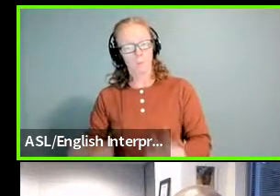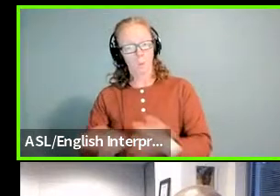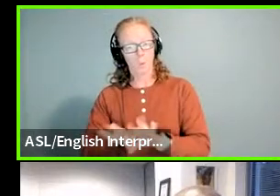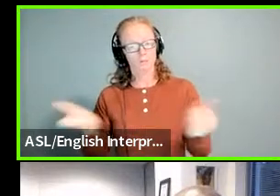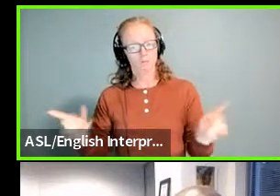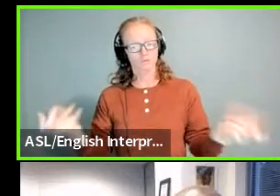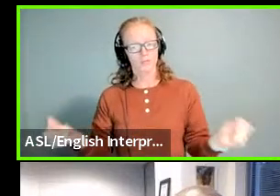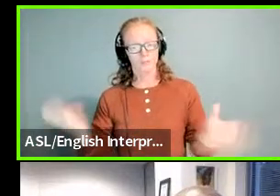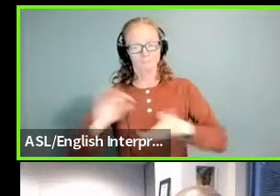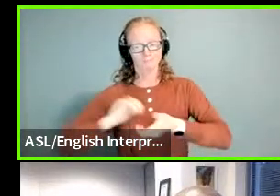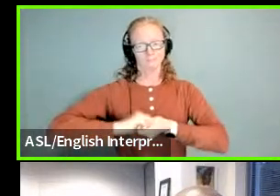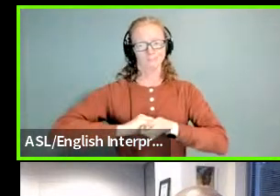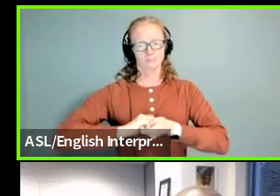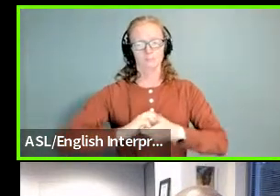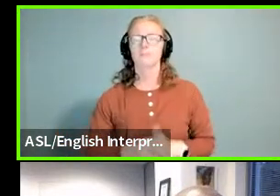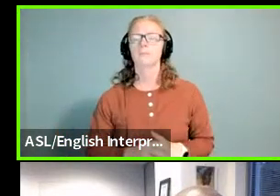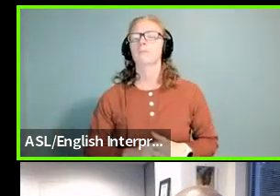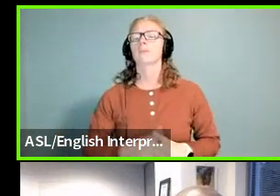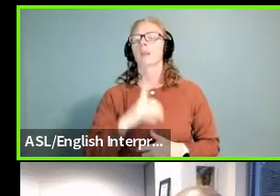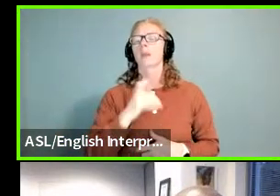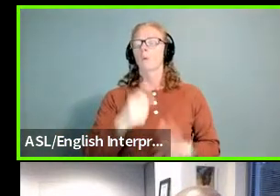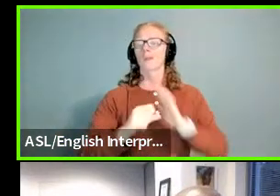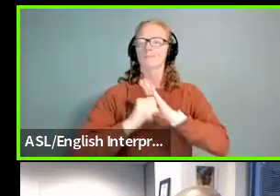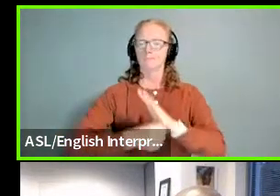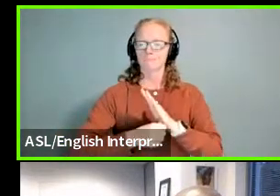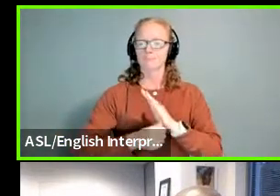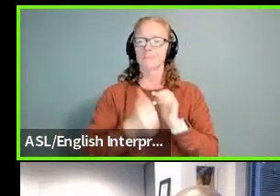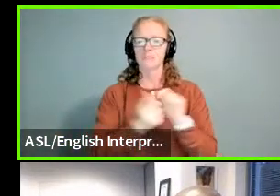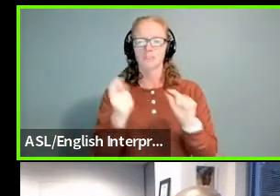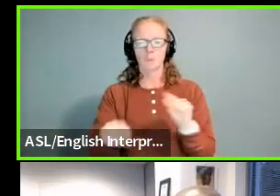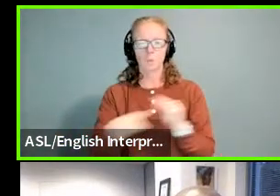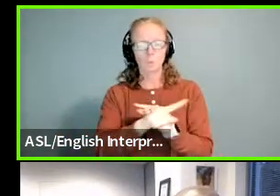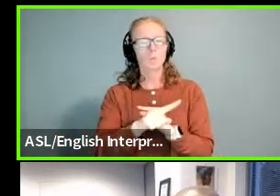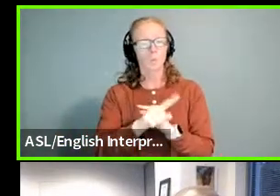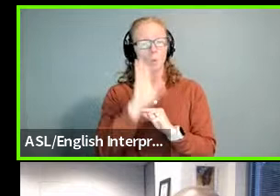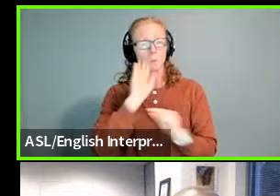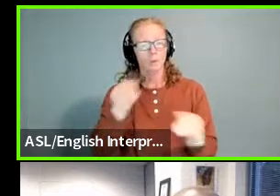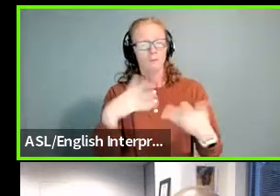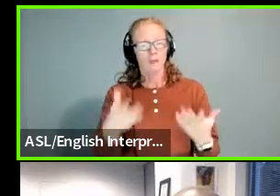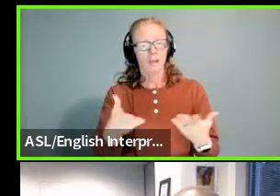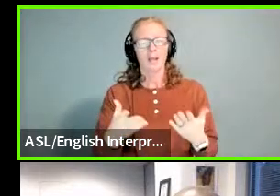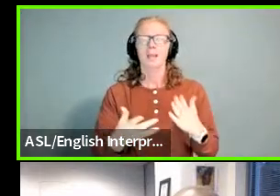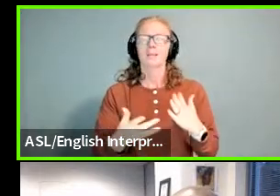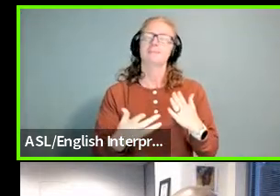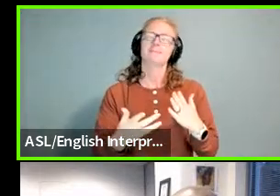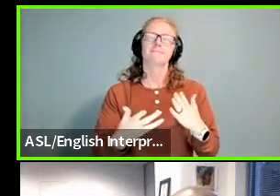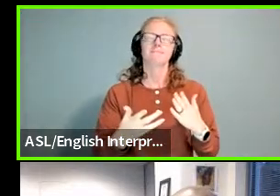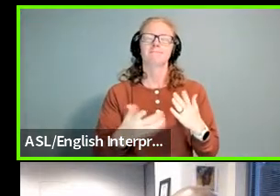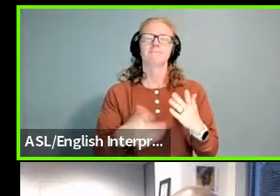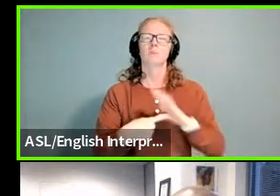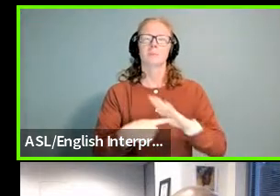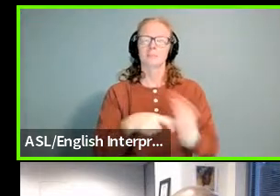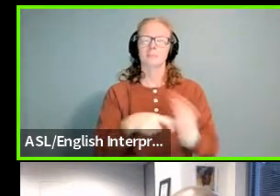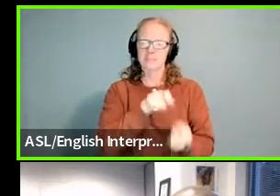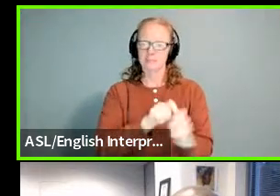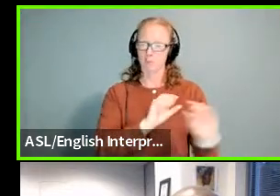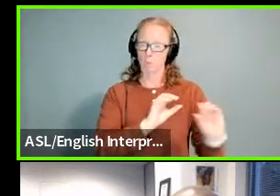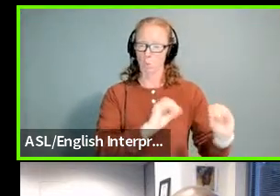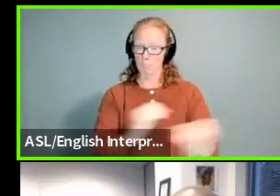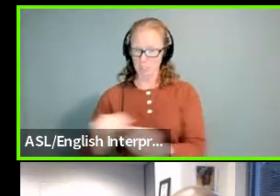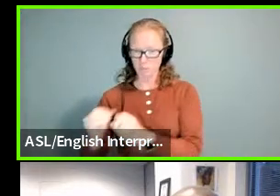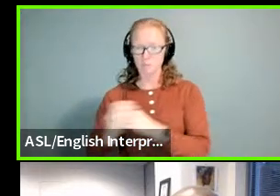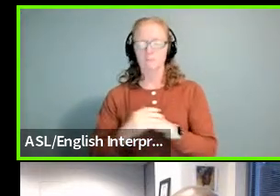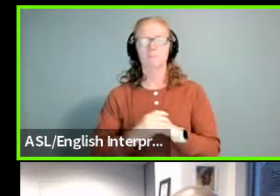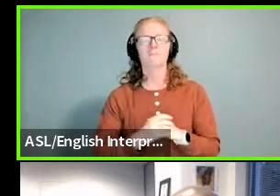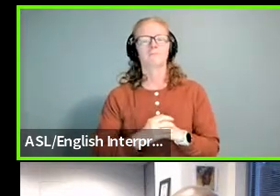want to underline the value that each of you provides, not only in representing a specific organization for those of you